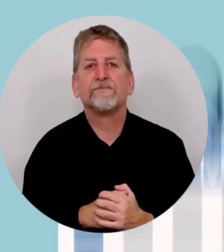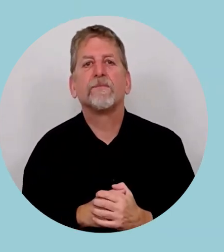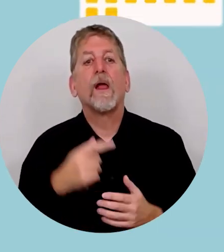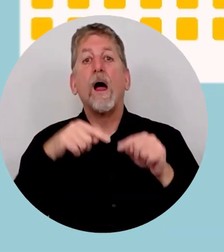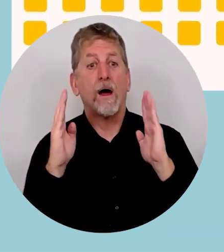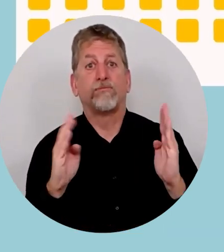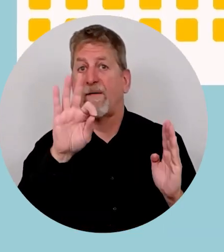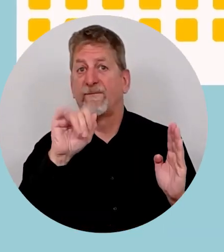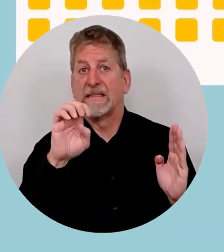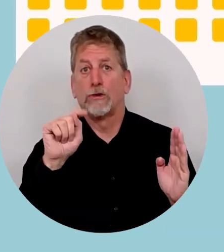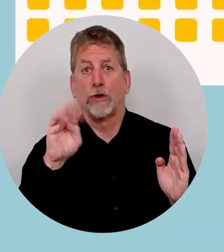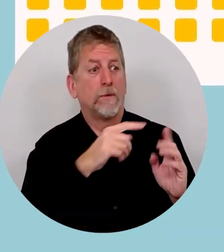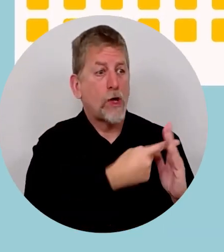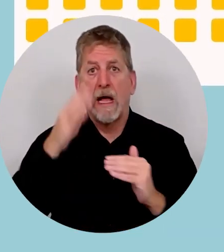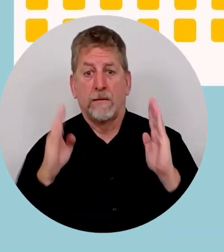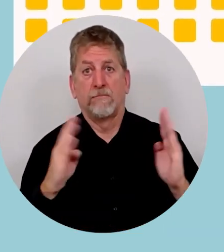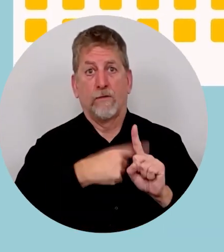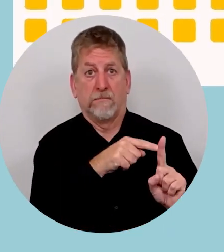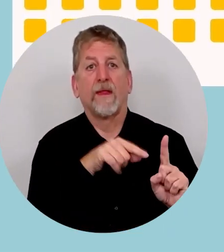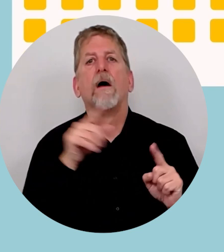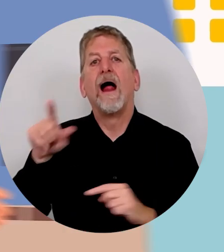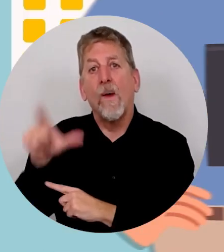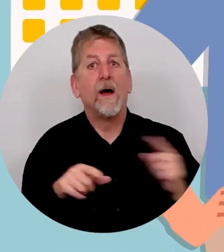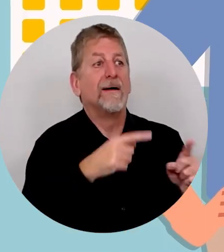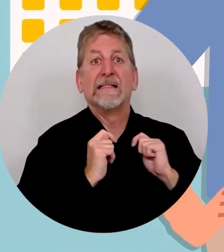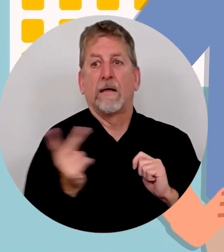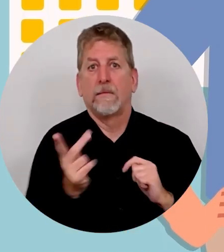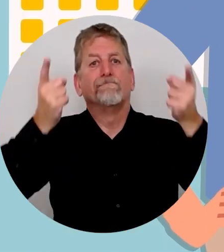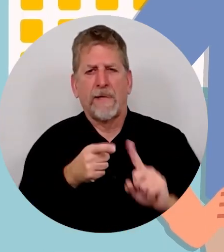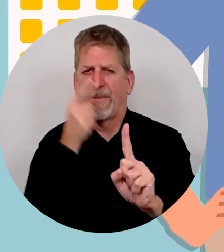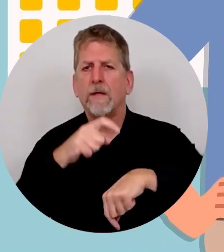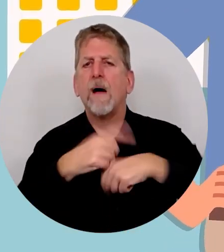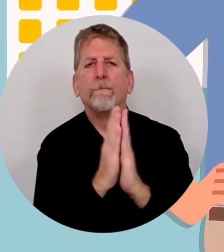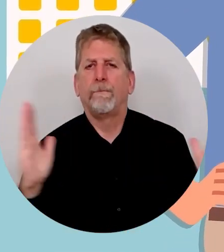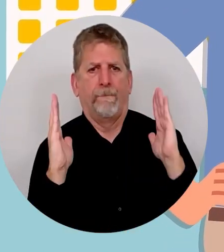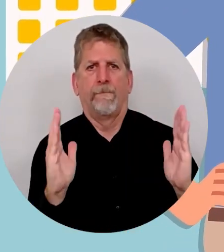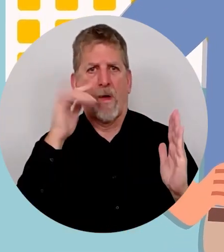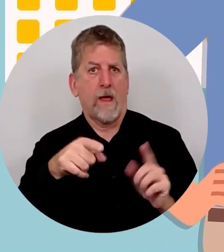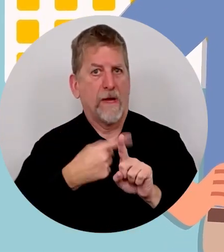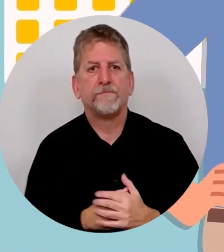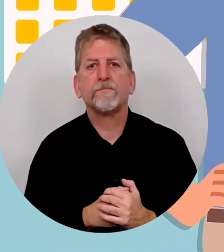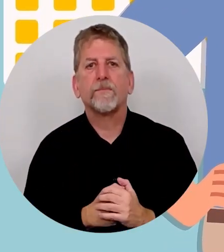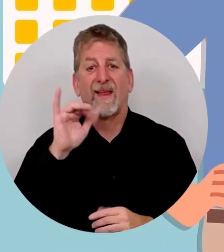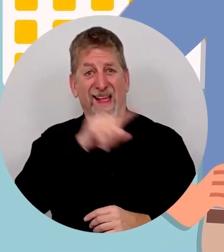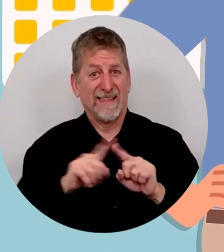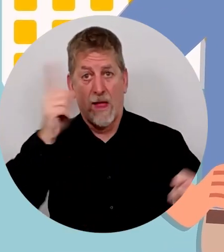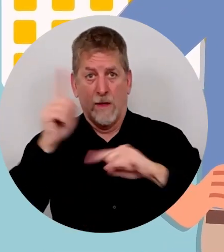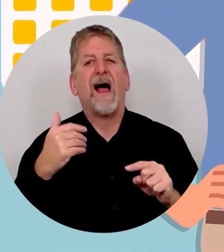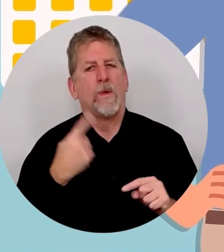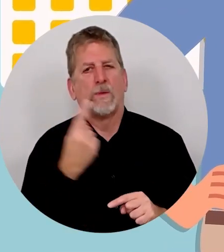31st. Lastly, a fixed-term tenancy is when a landlord and tenant agree on a specific timeframe for the